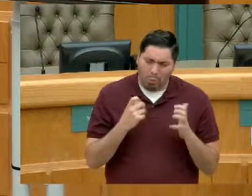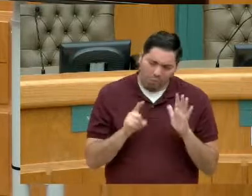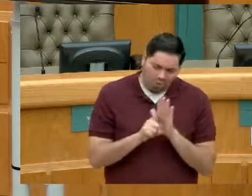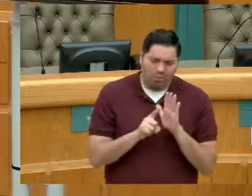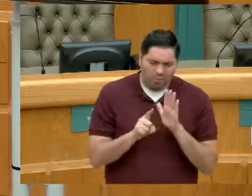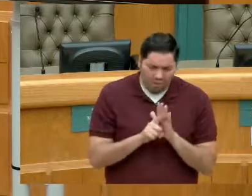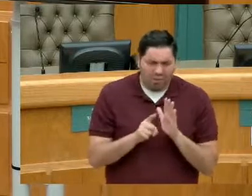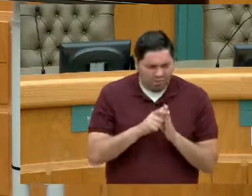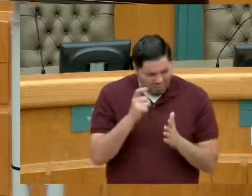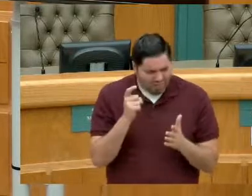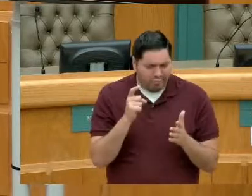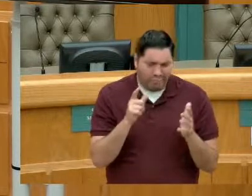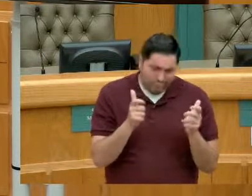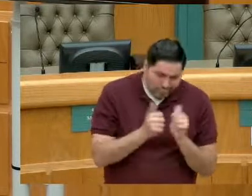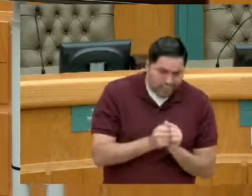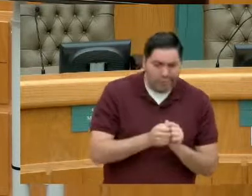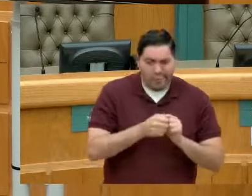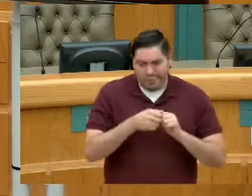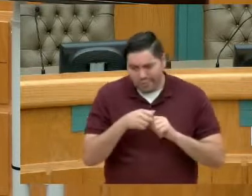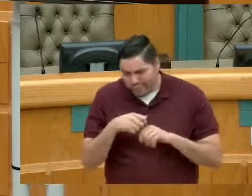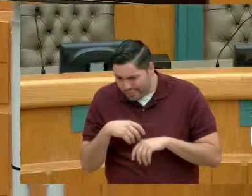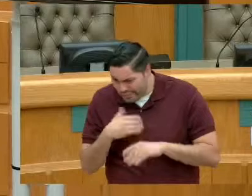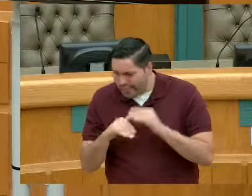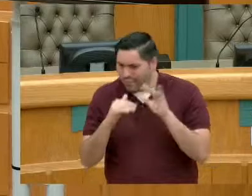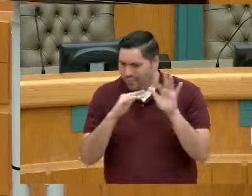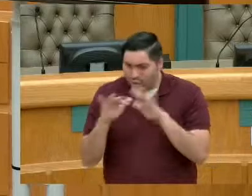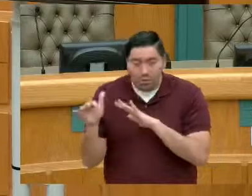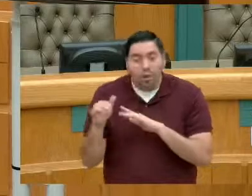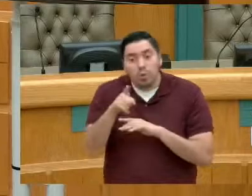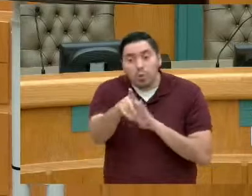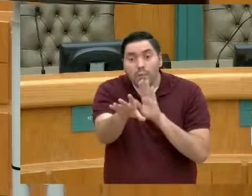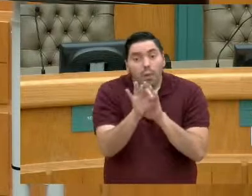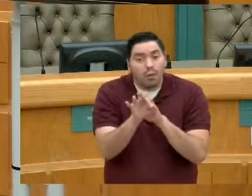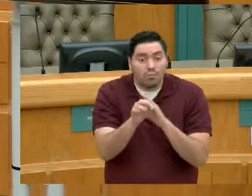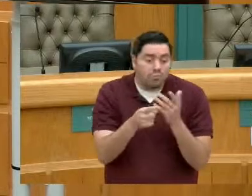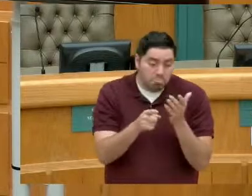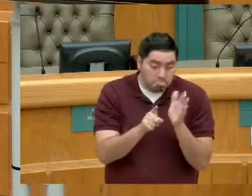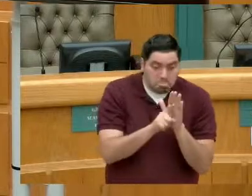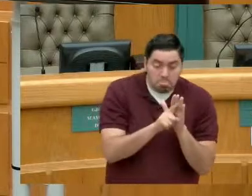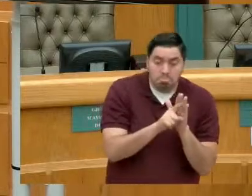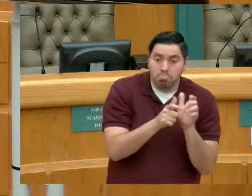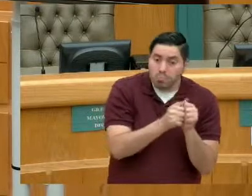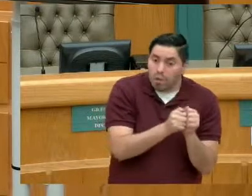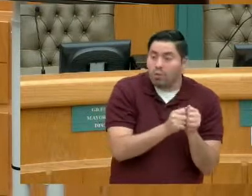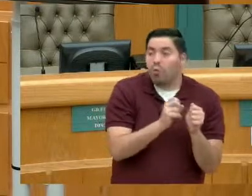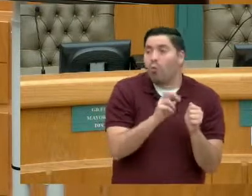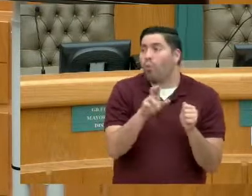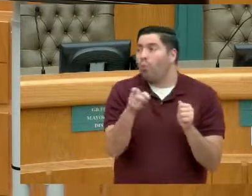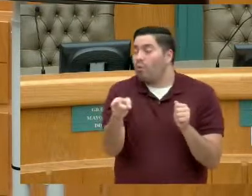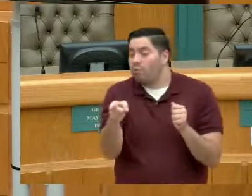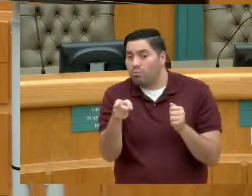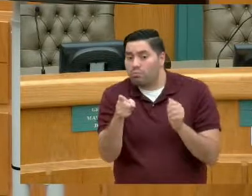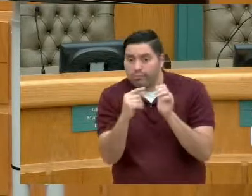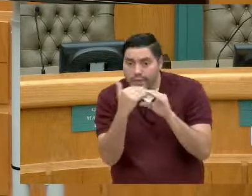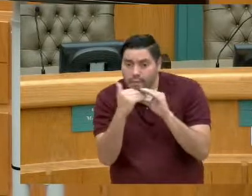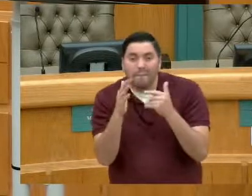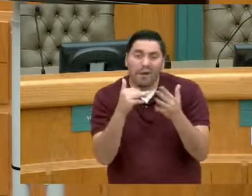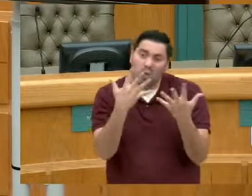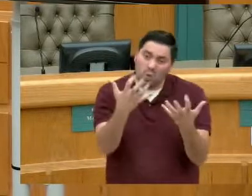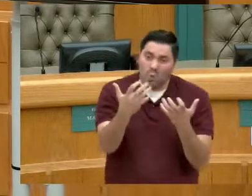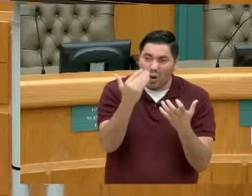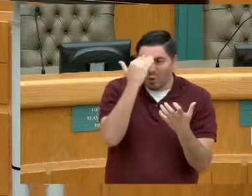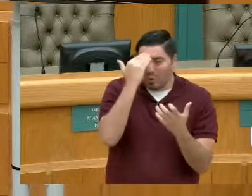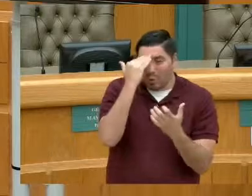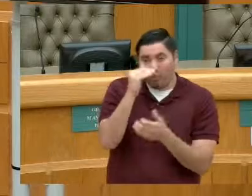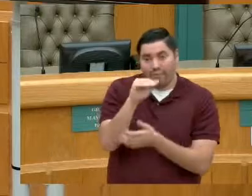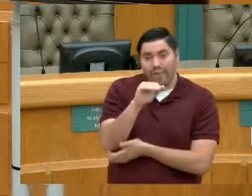for everything that reverse alert notifies for, that's okay. But by goodness, you really want to make sure that you have that